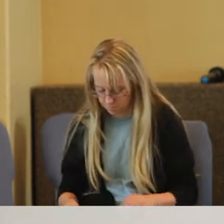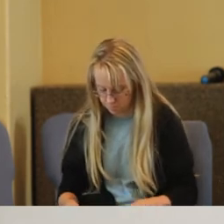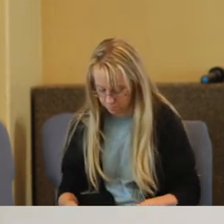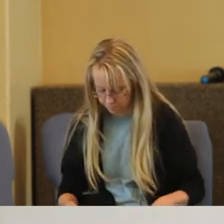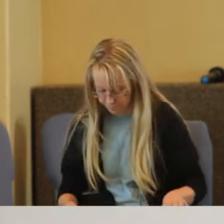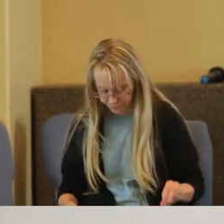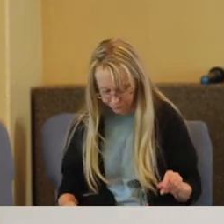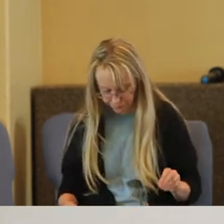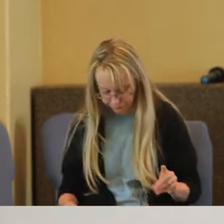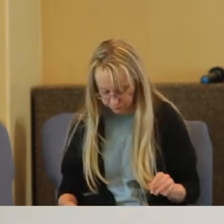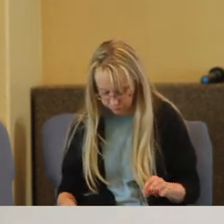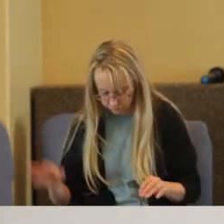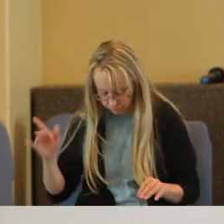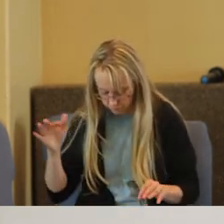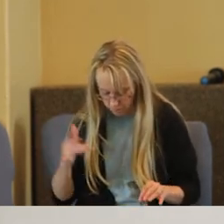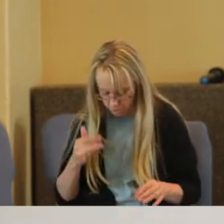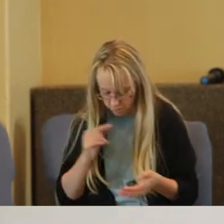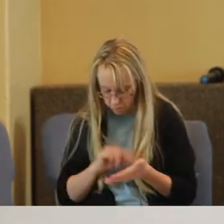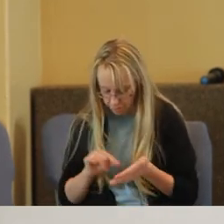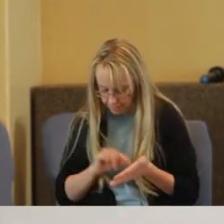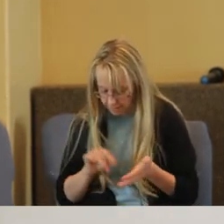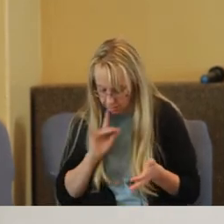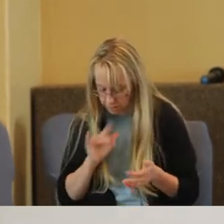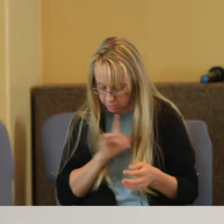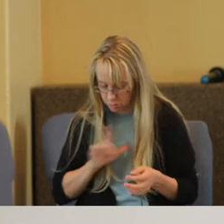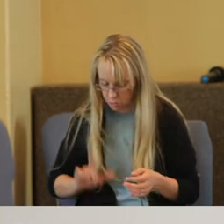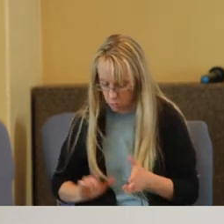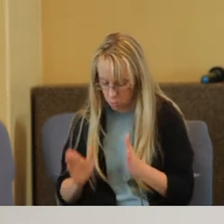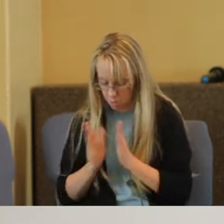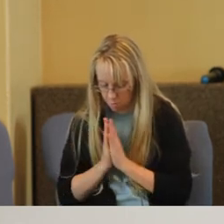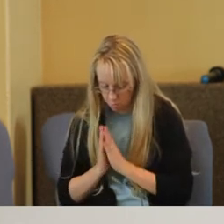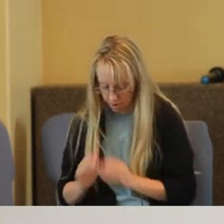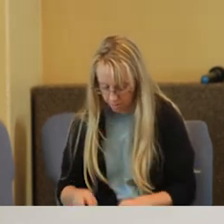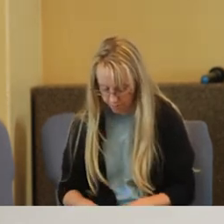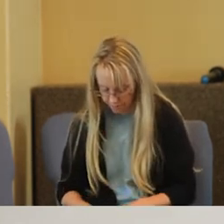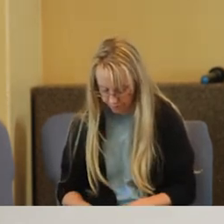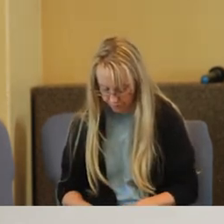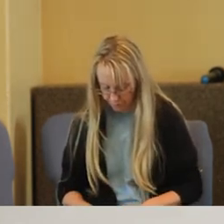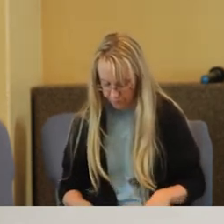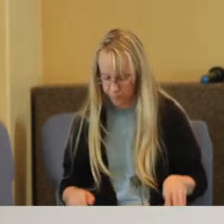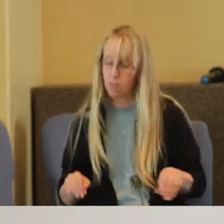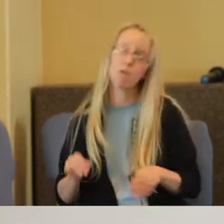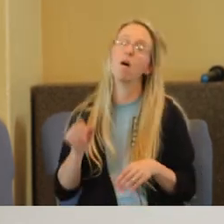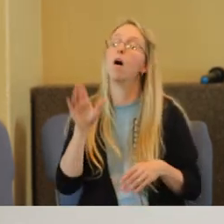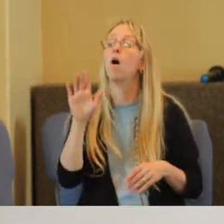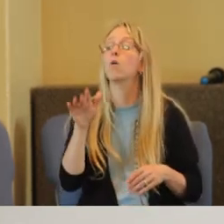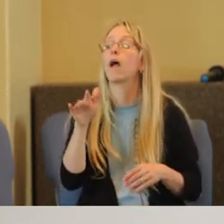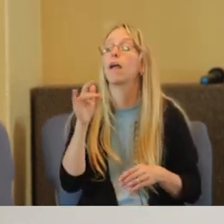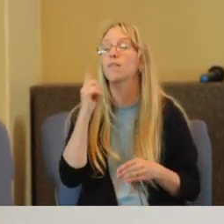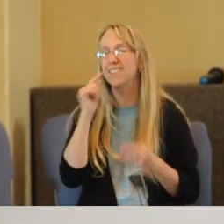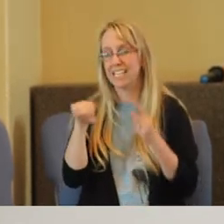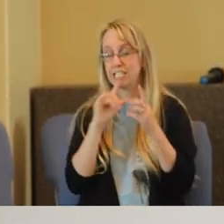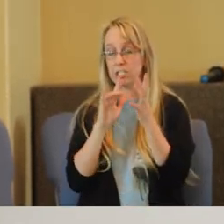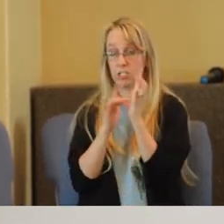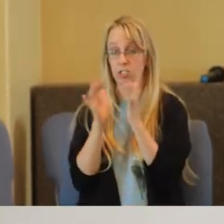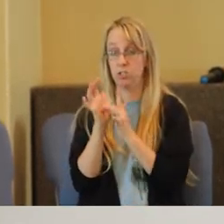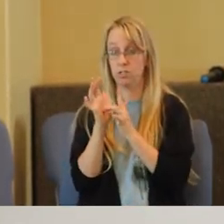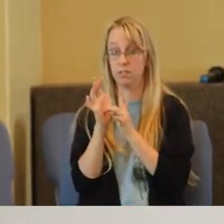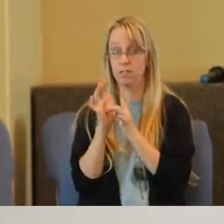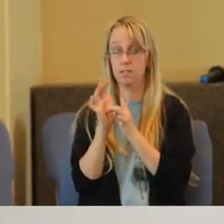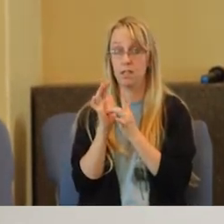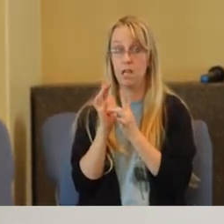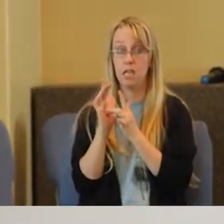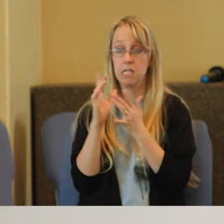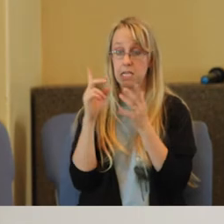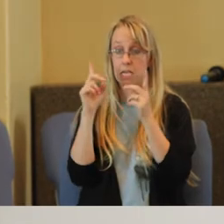We know this passage as being the Lord's Prayer, but I want to point out a couple of things. This is Jesus. There's his disciples come to him